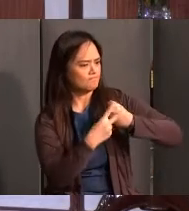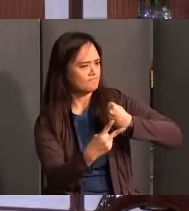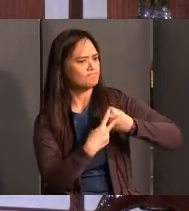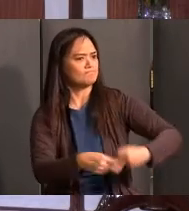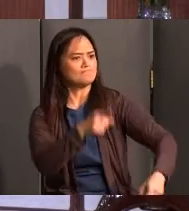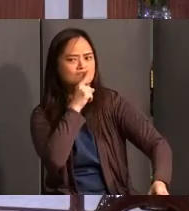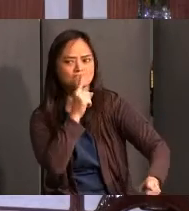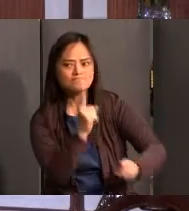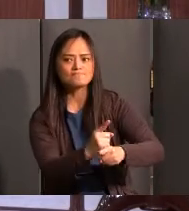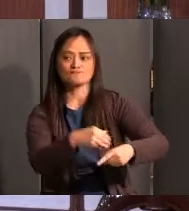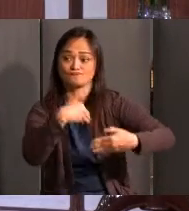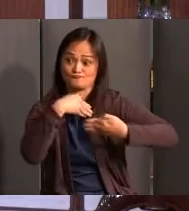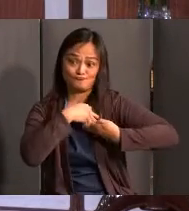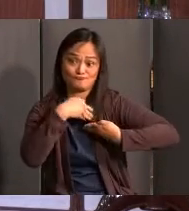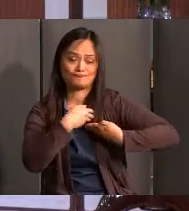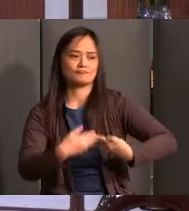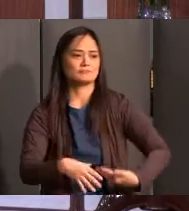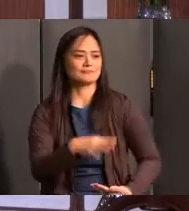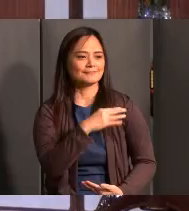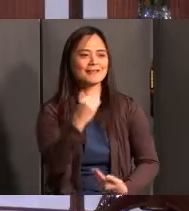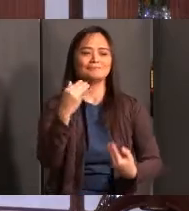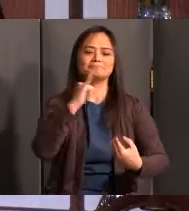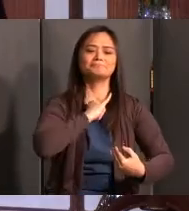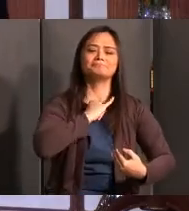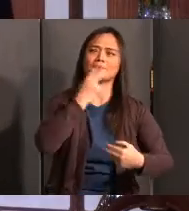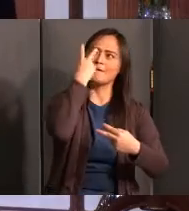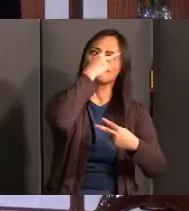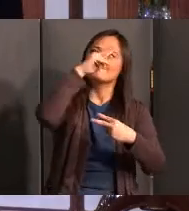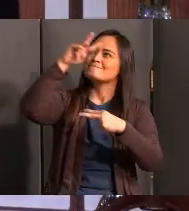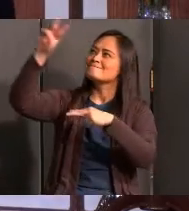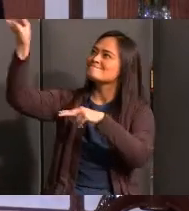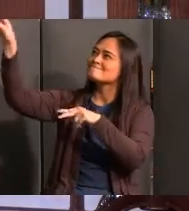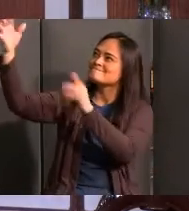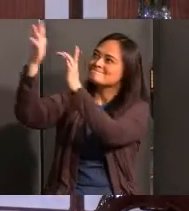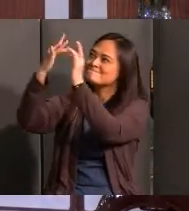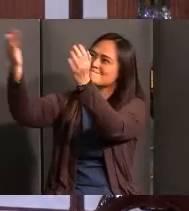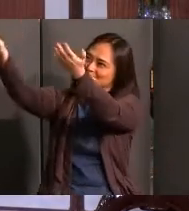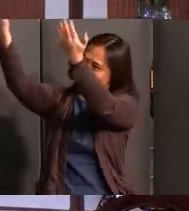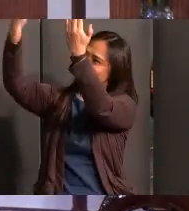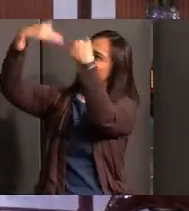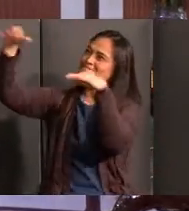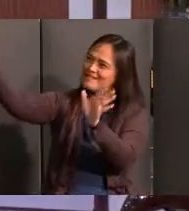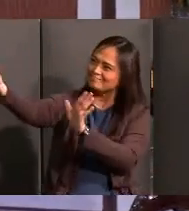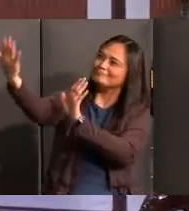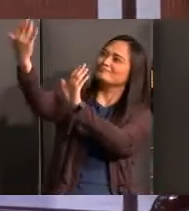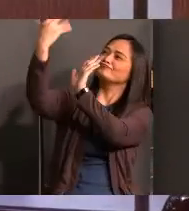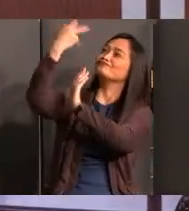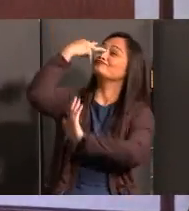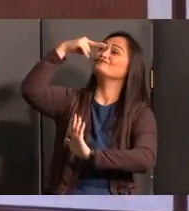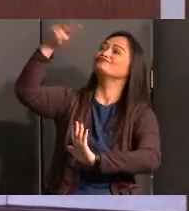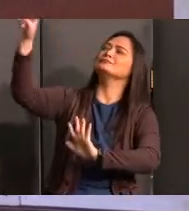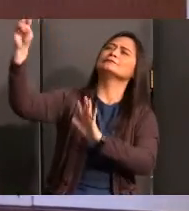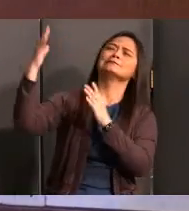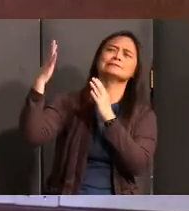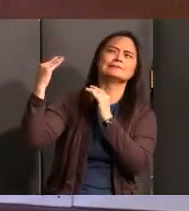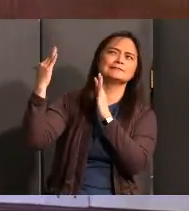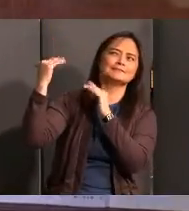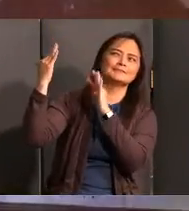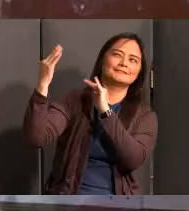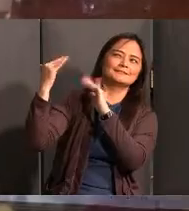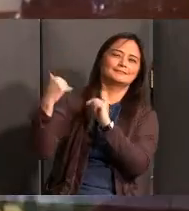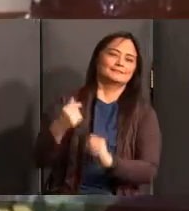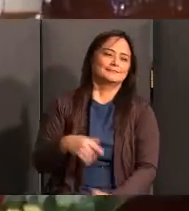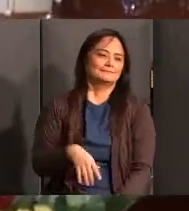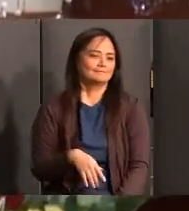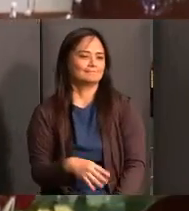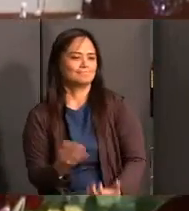you. And I indeed look forward to the coming of Christ. I do not know when. Hindi ko po alam kung kailan.